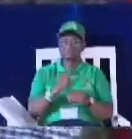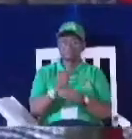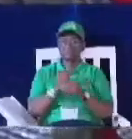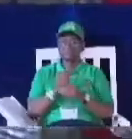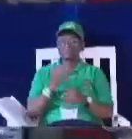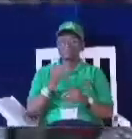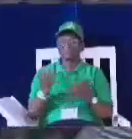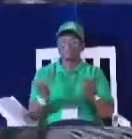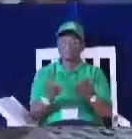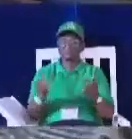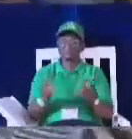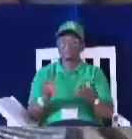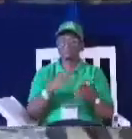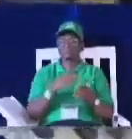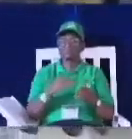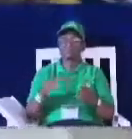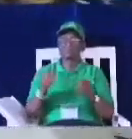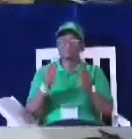you come